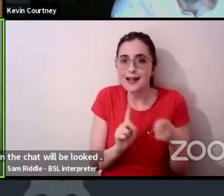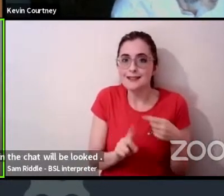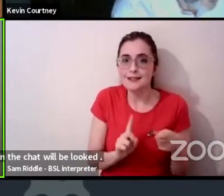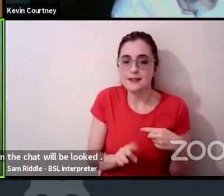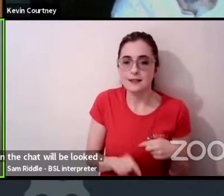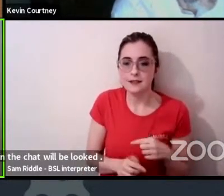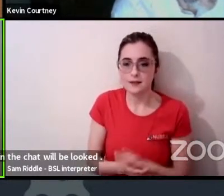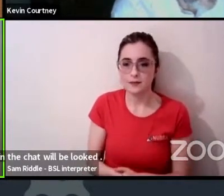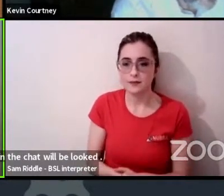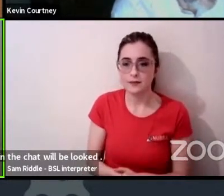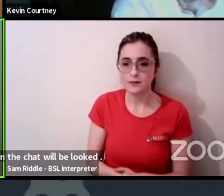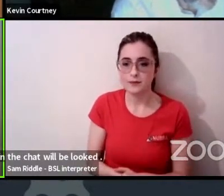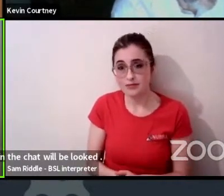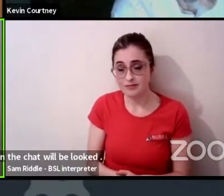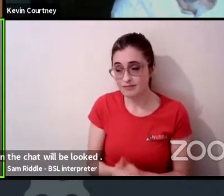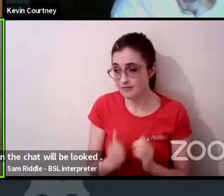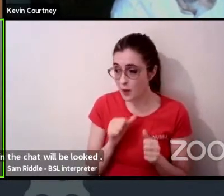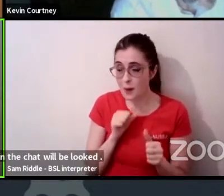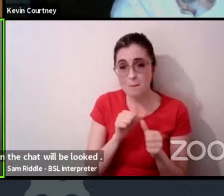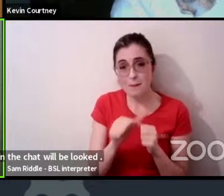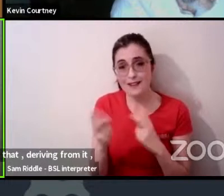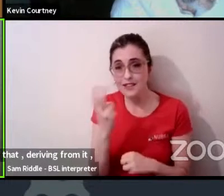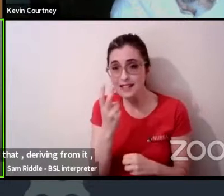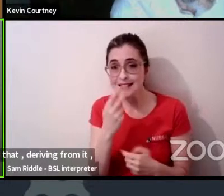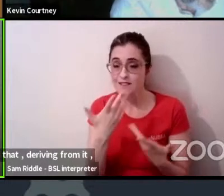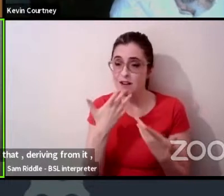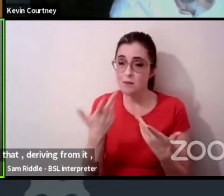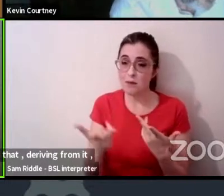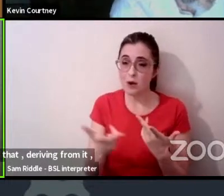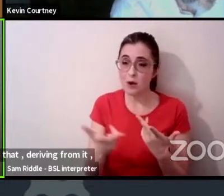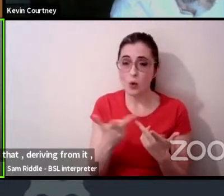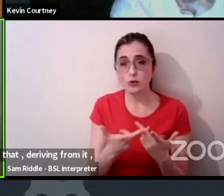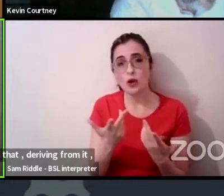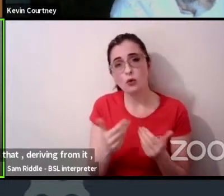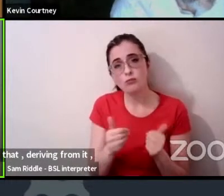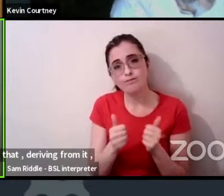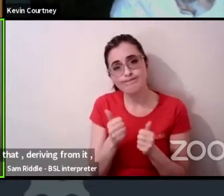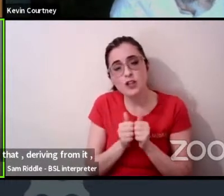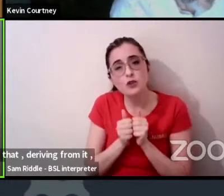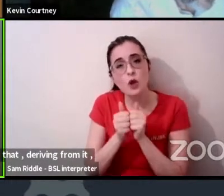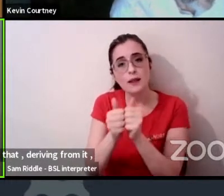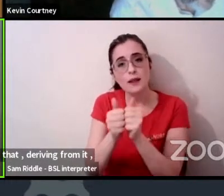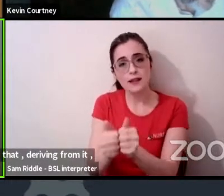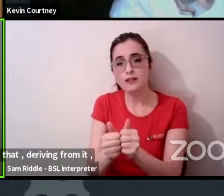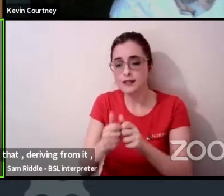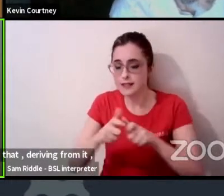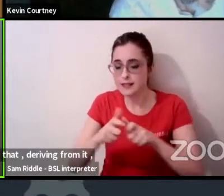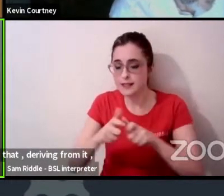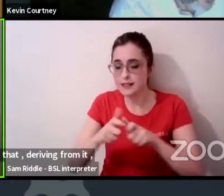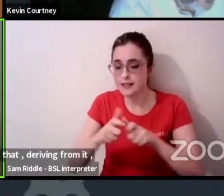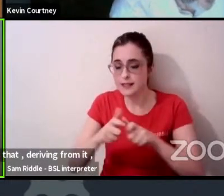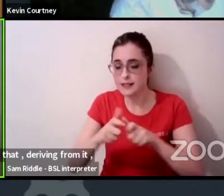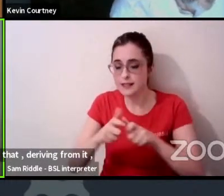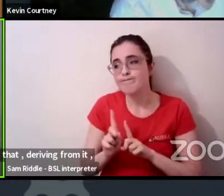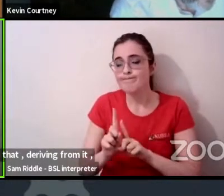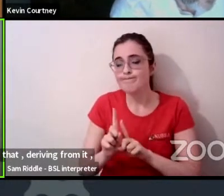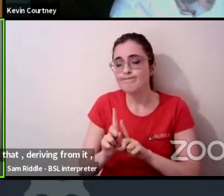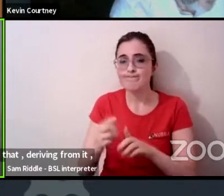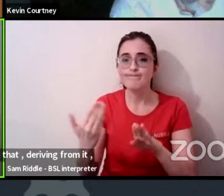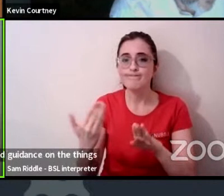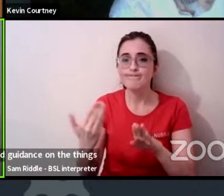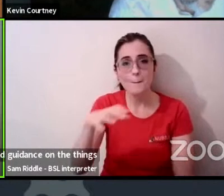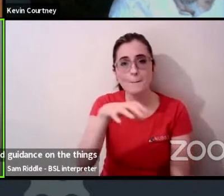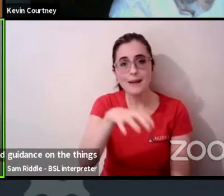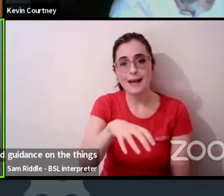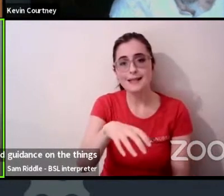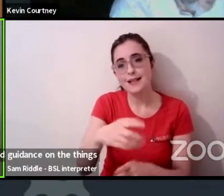very best for this evening, but also we wish you solidarity as you go forward together in your workplaces